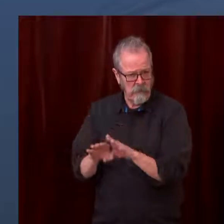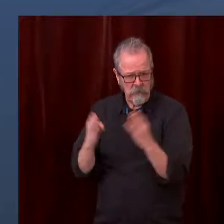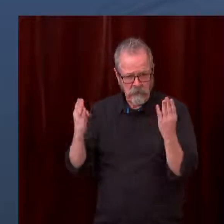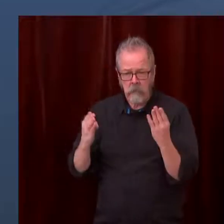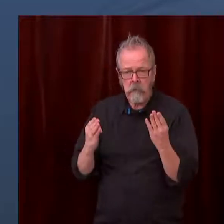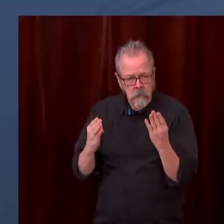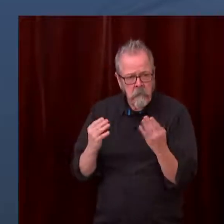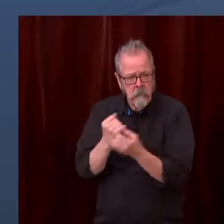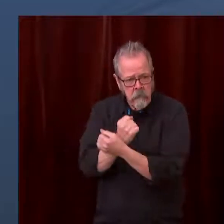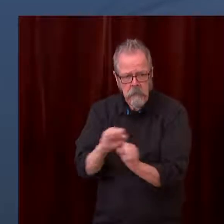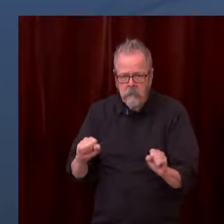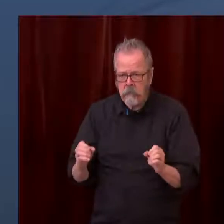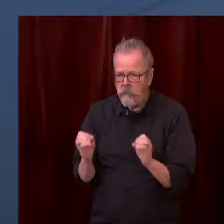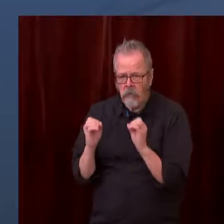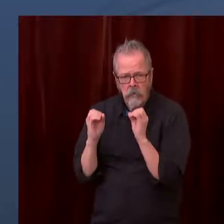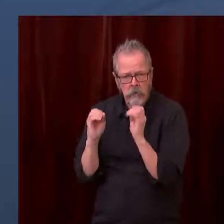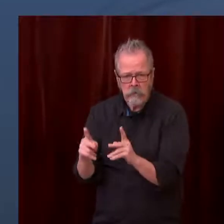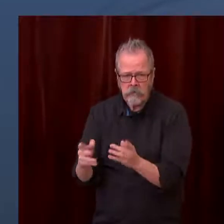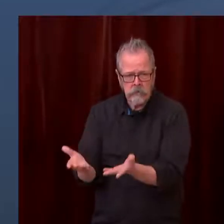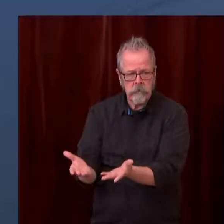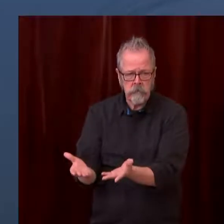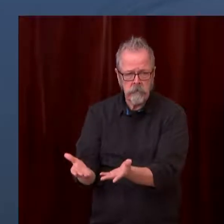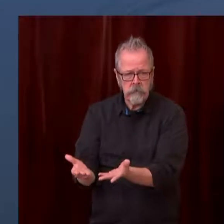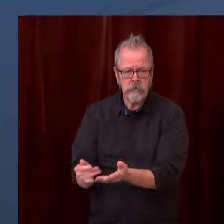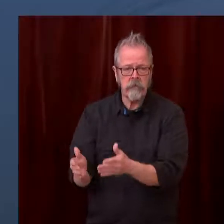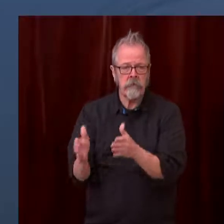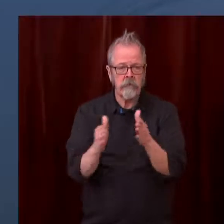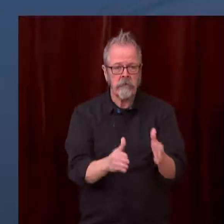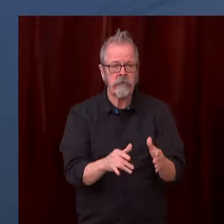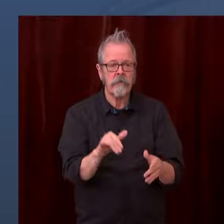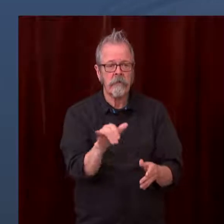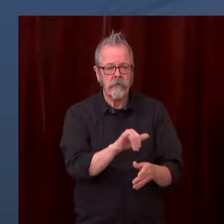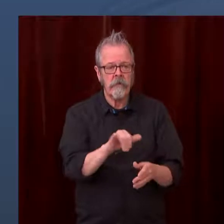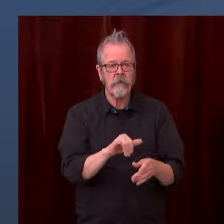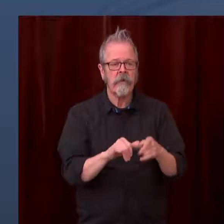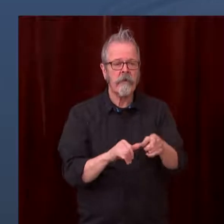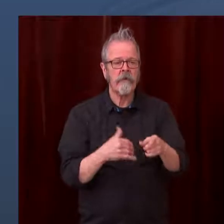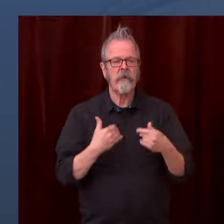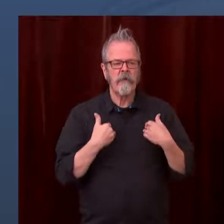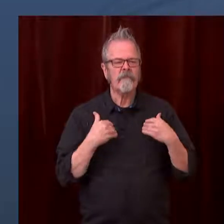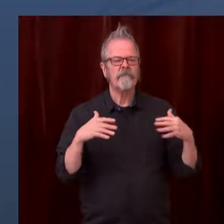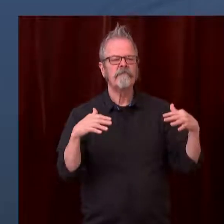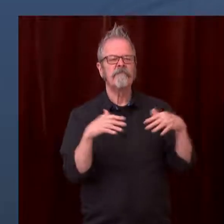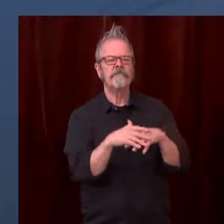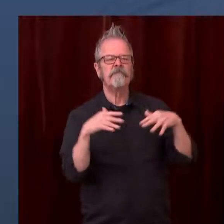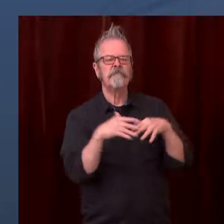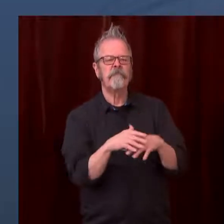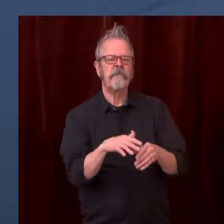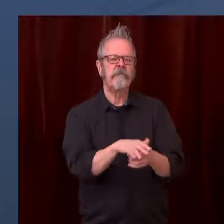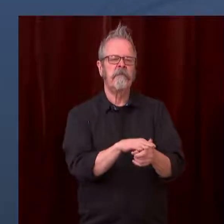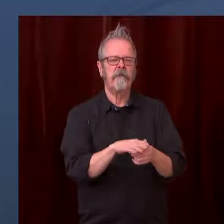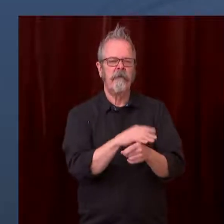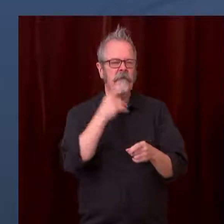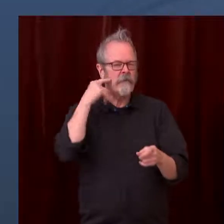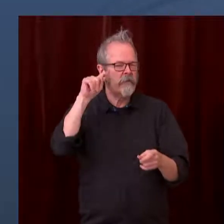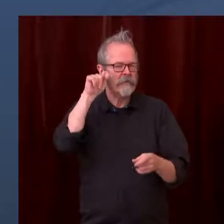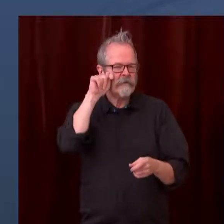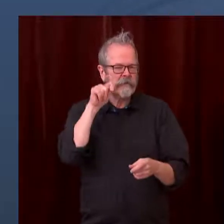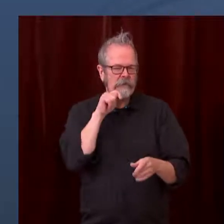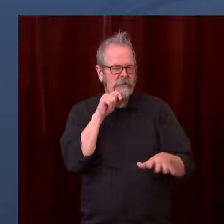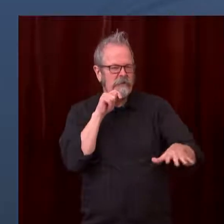opened teenage hubs for our teenagers in schools who wouldn't have other ways to get together with peers, mentors, tutors, and